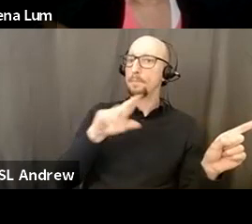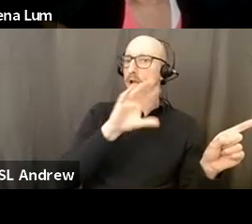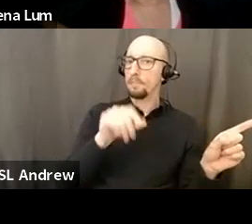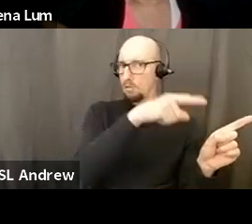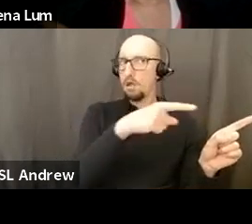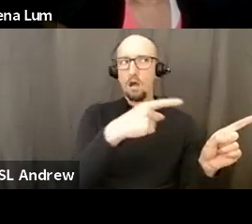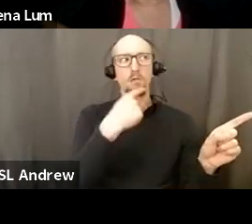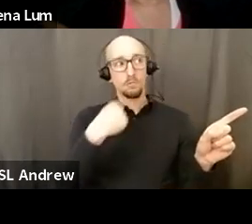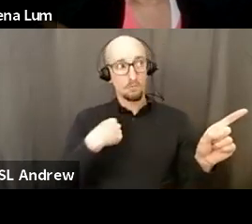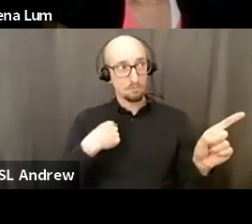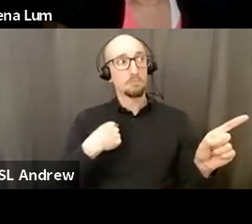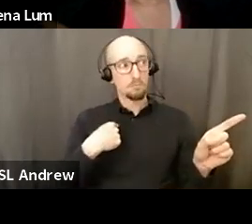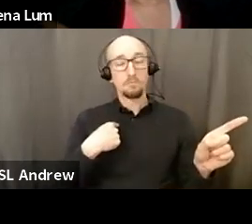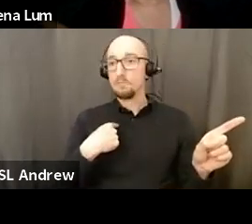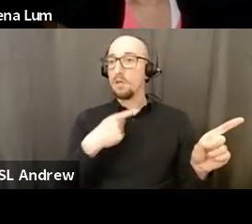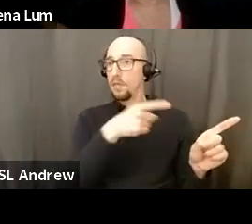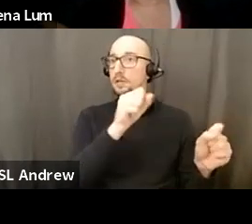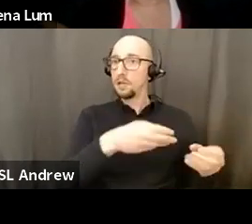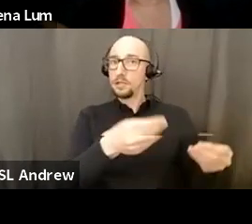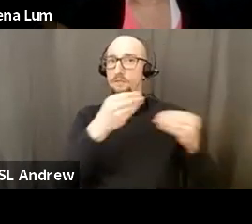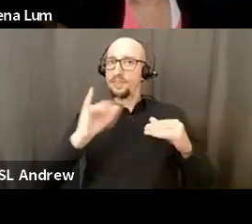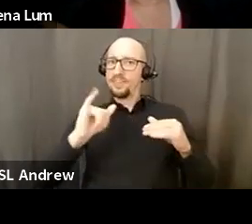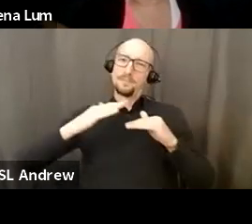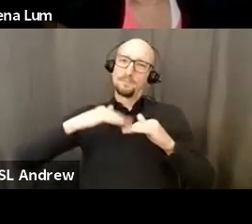us that threshold score